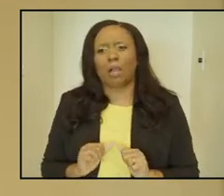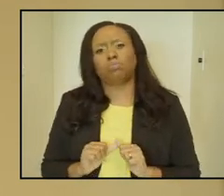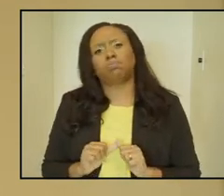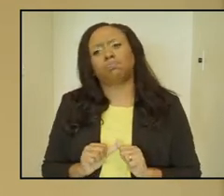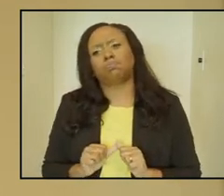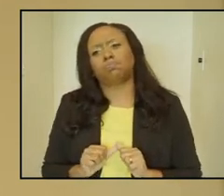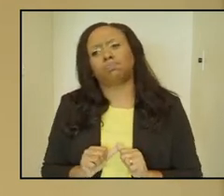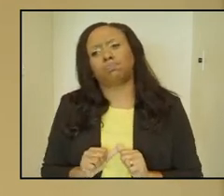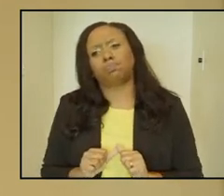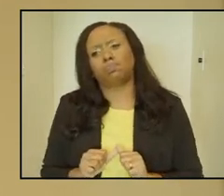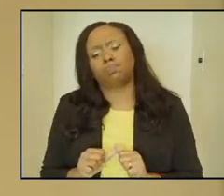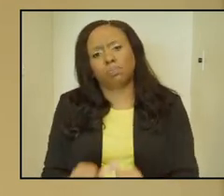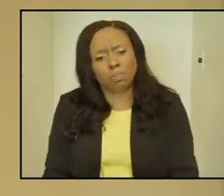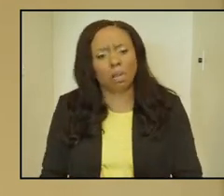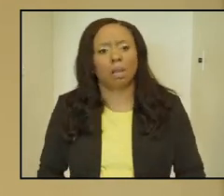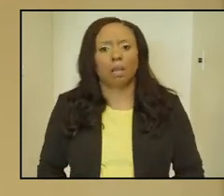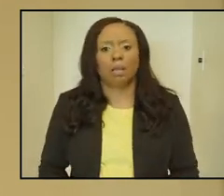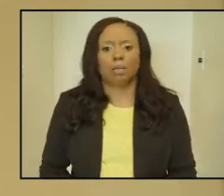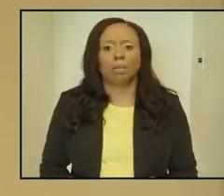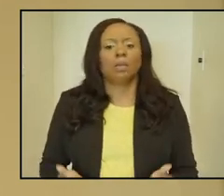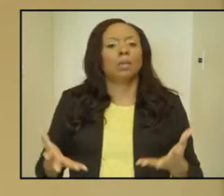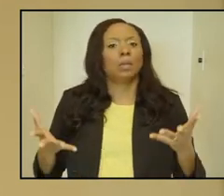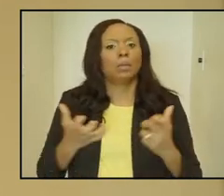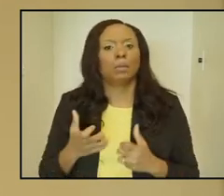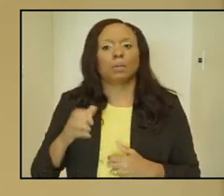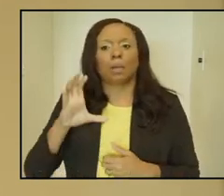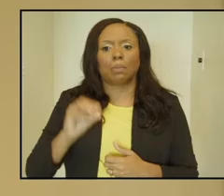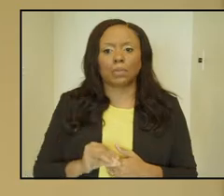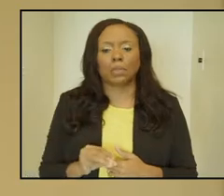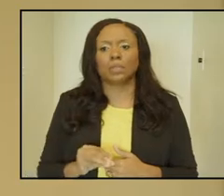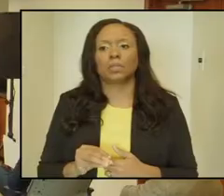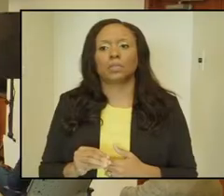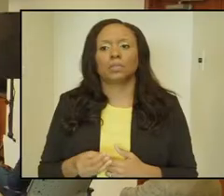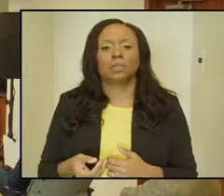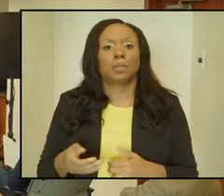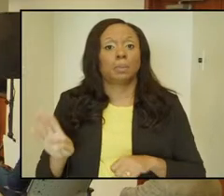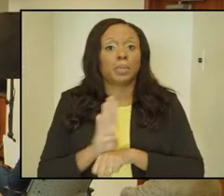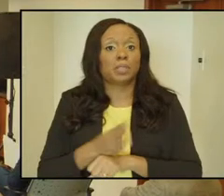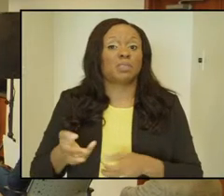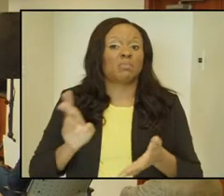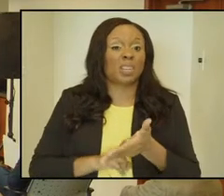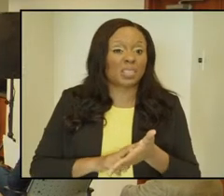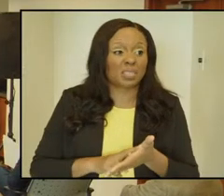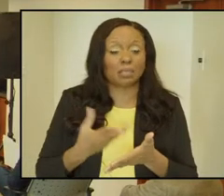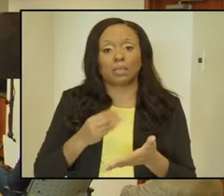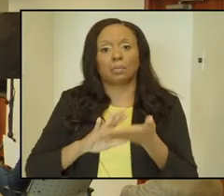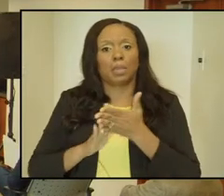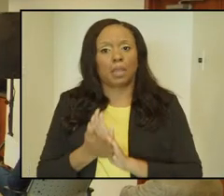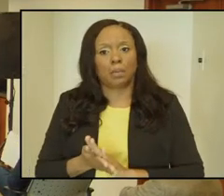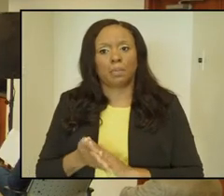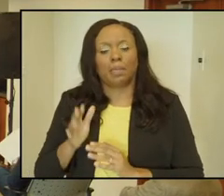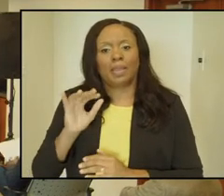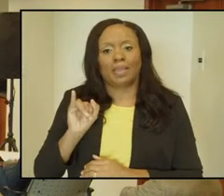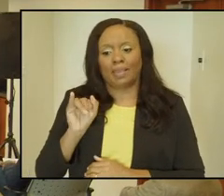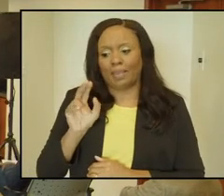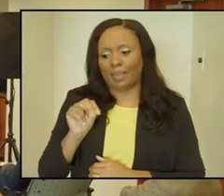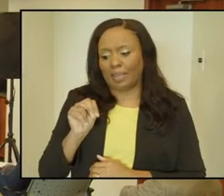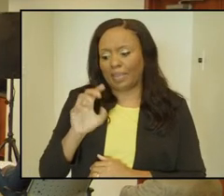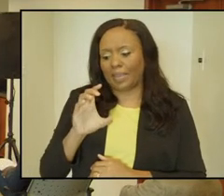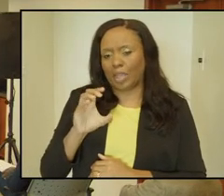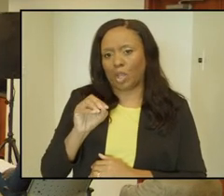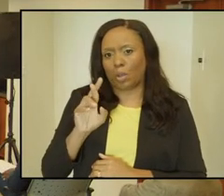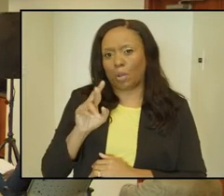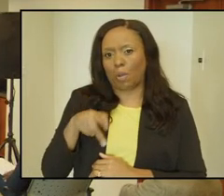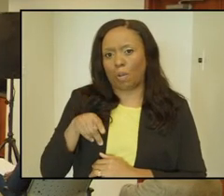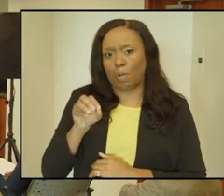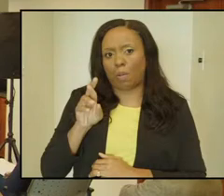the ease with which companies can be incorporated and registered, the time involved for the completion of all post-incorporation and